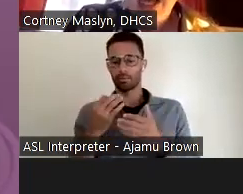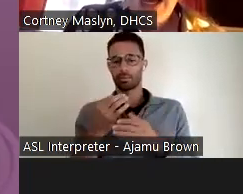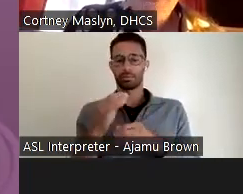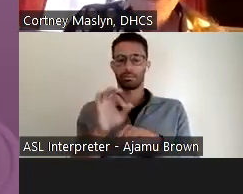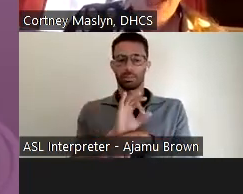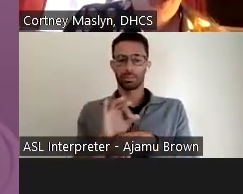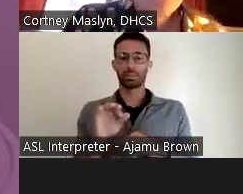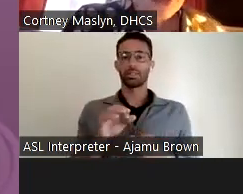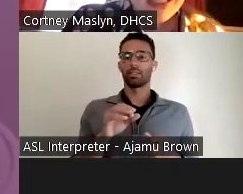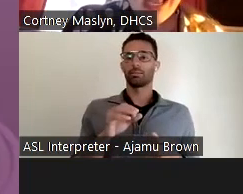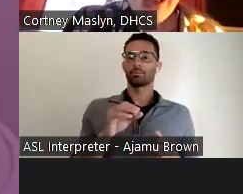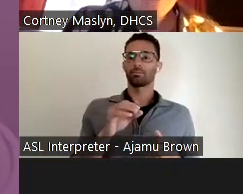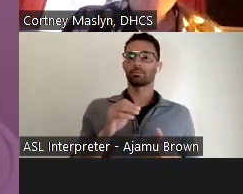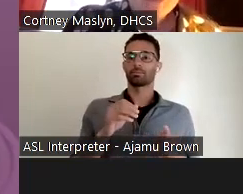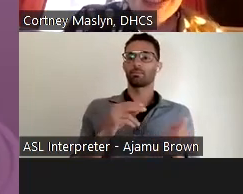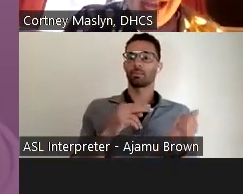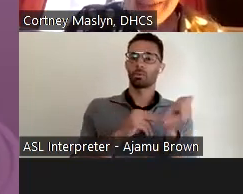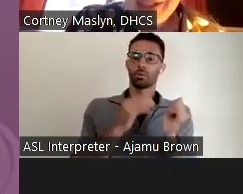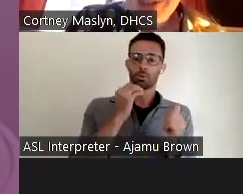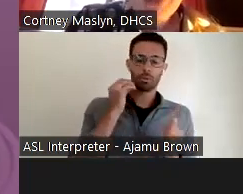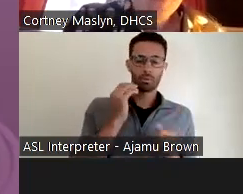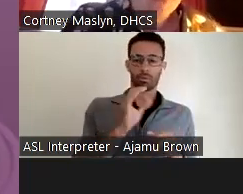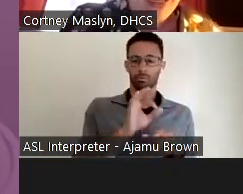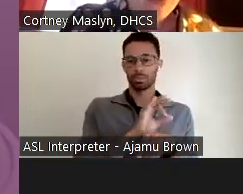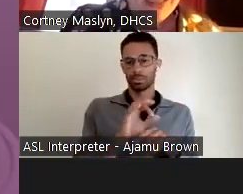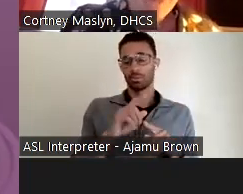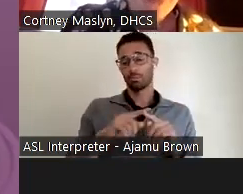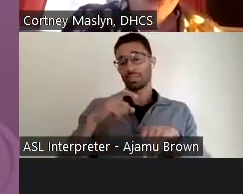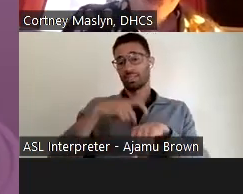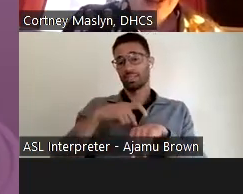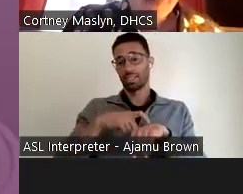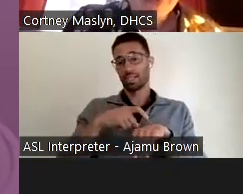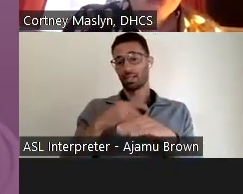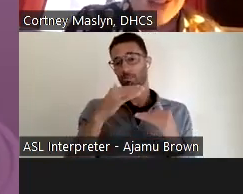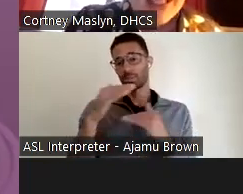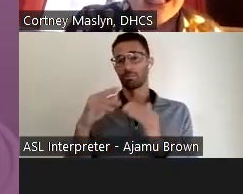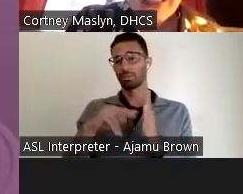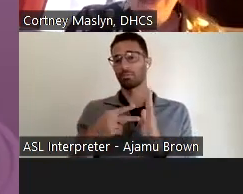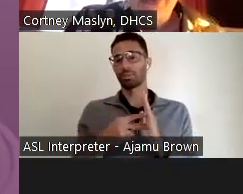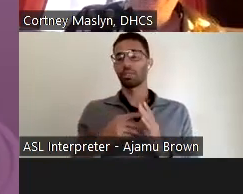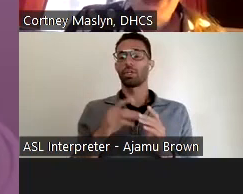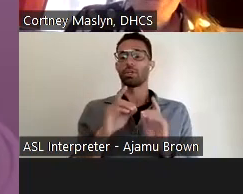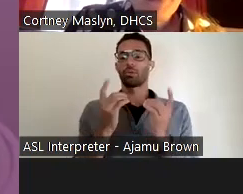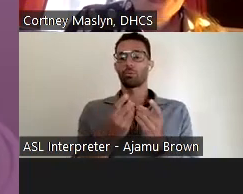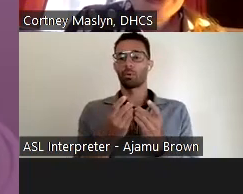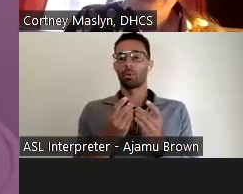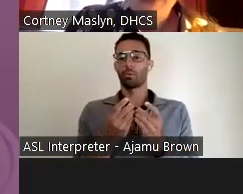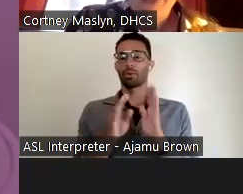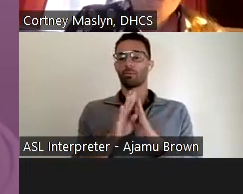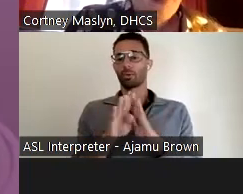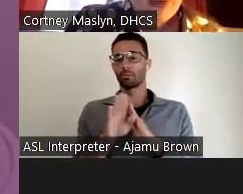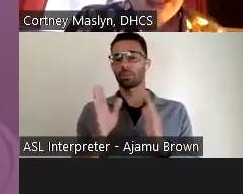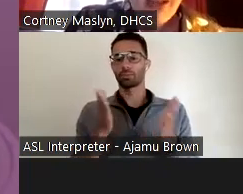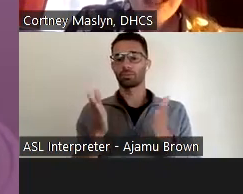facilities. Unfortunately, due to timing constraints, we weren't able to have the Department of Developmental Services be able to attend,